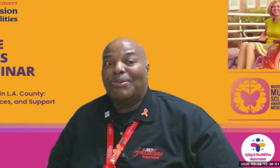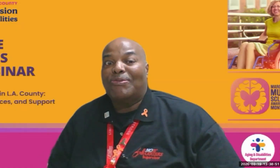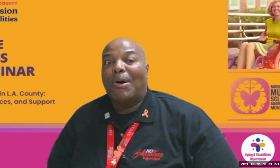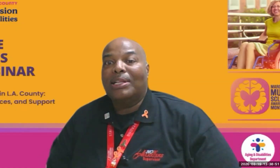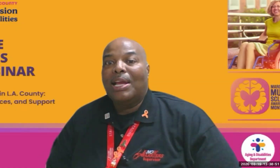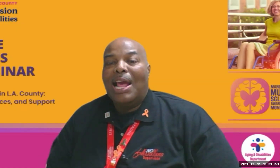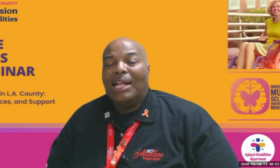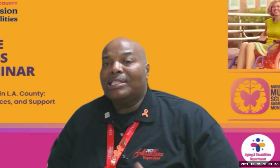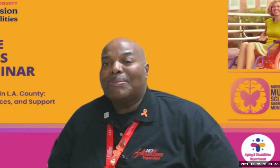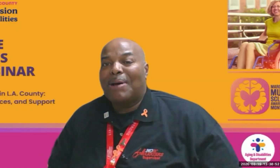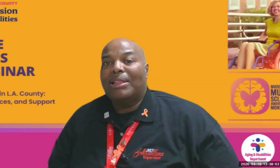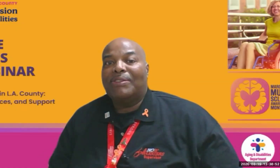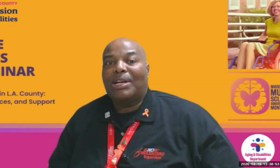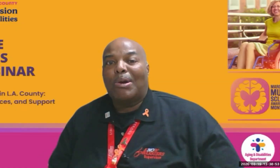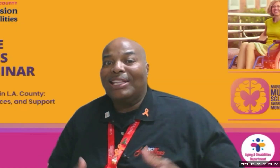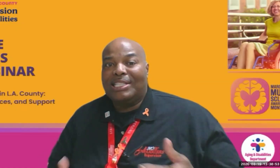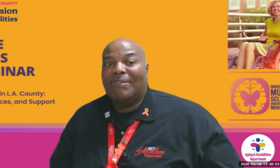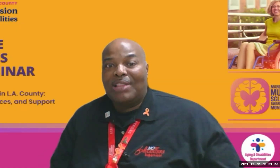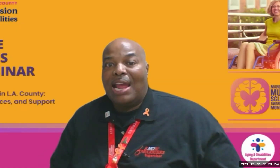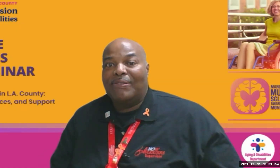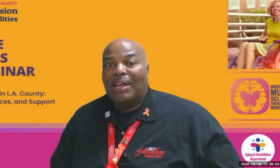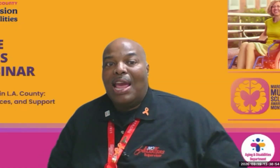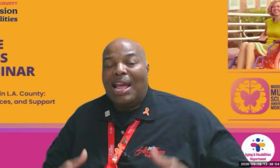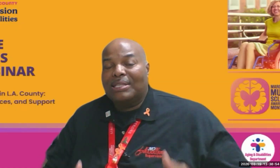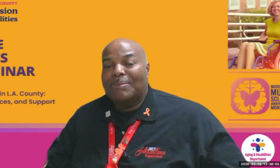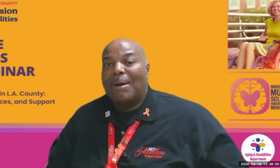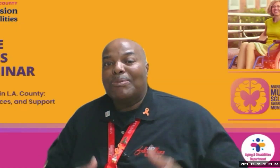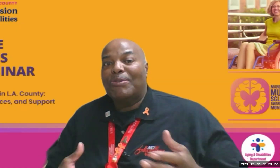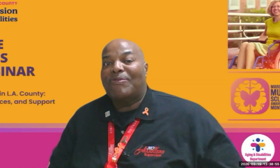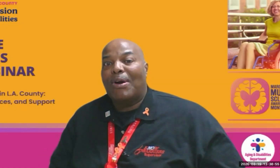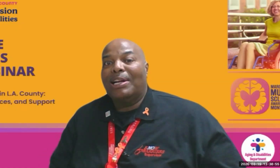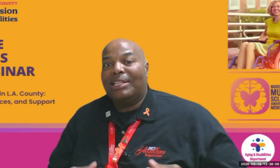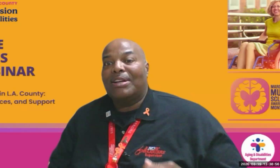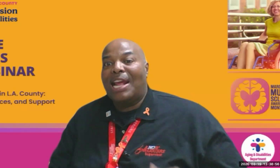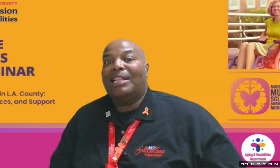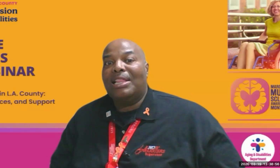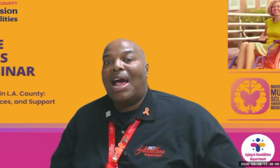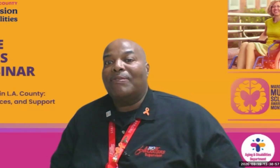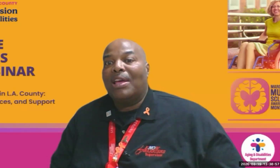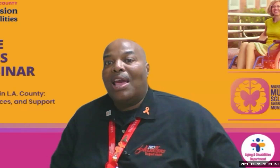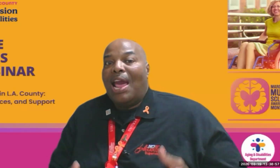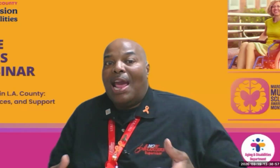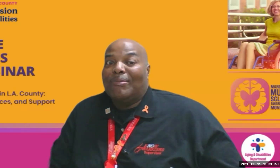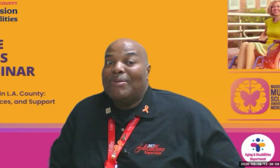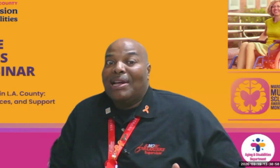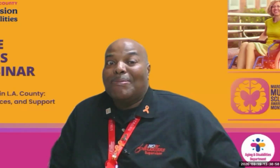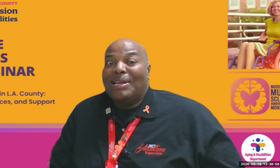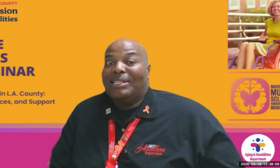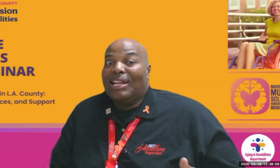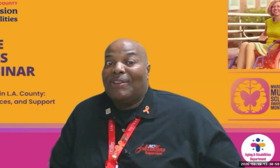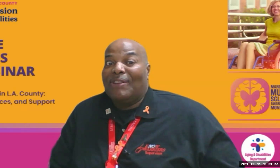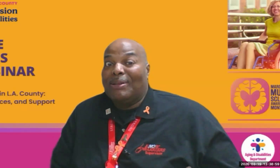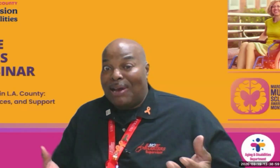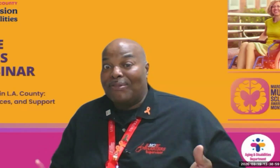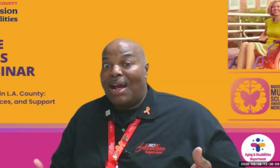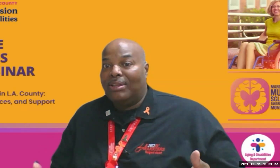to move forward. And it's about living a quality of life. It's about moving forward in our daily life. And we'd rather be